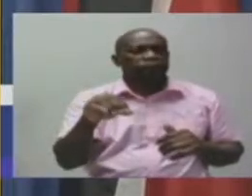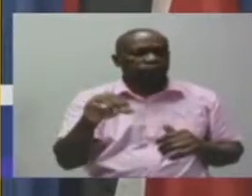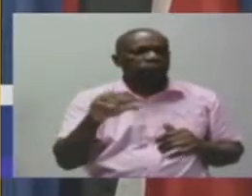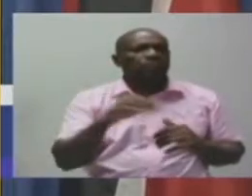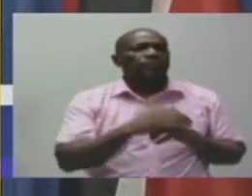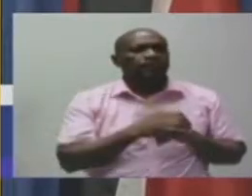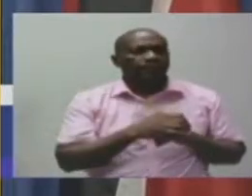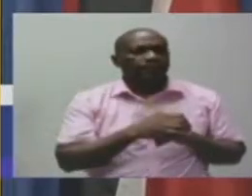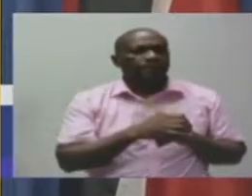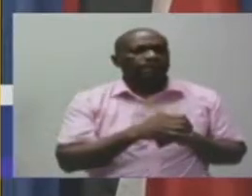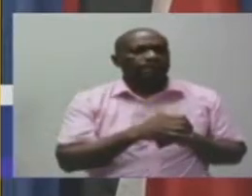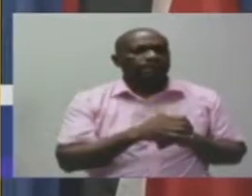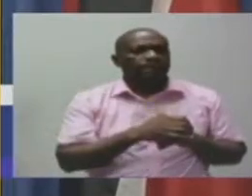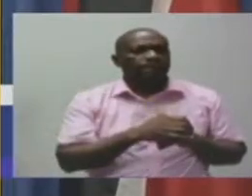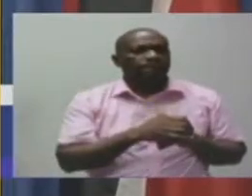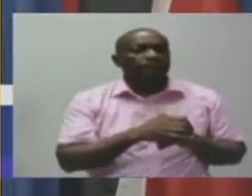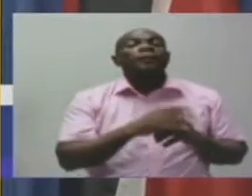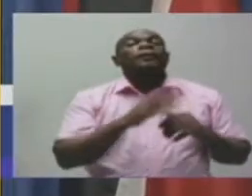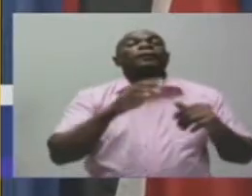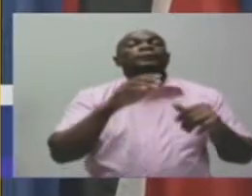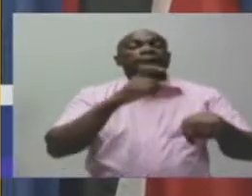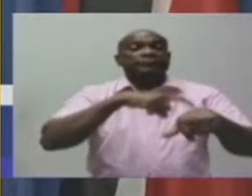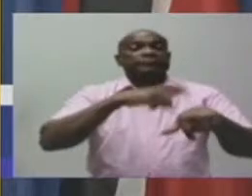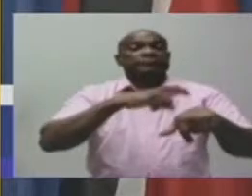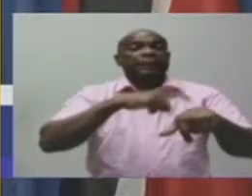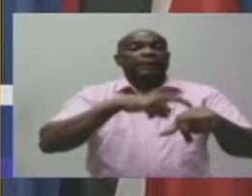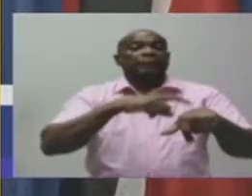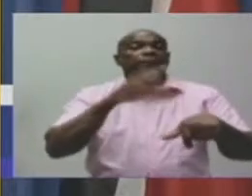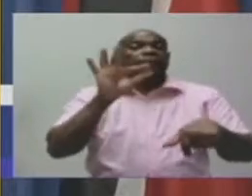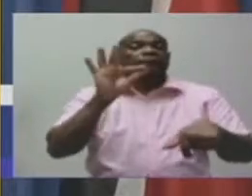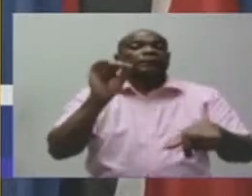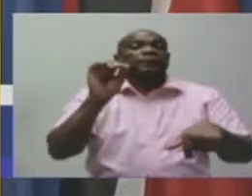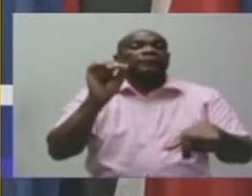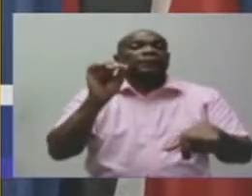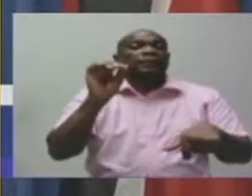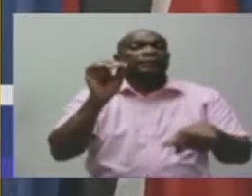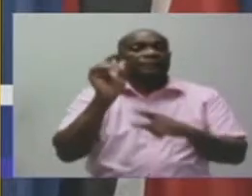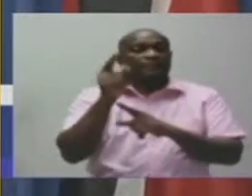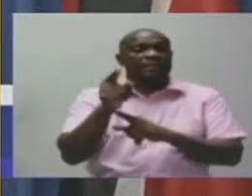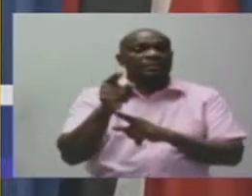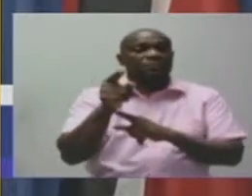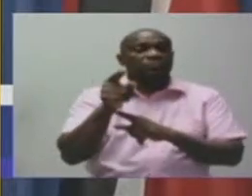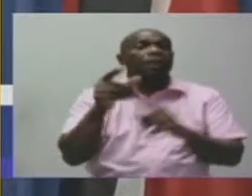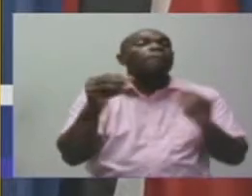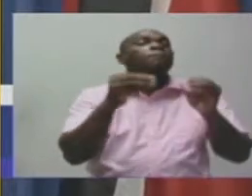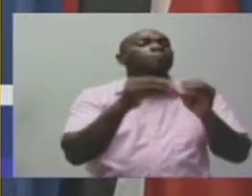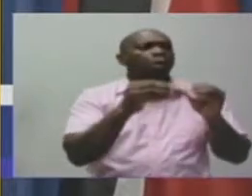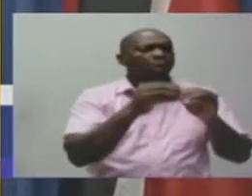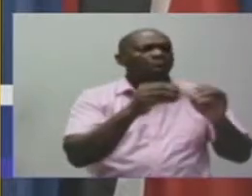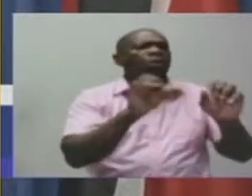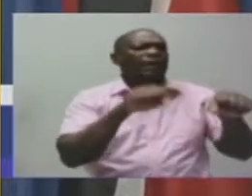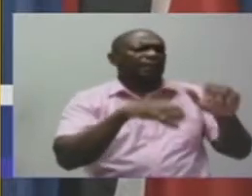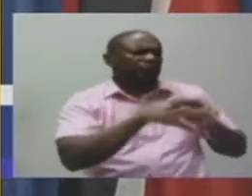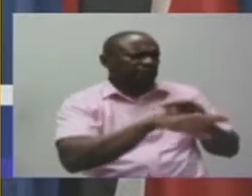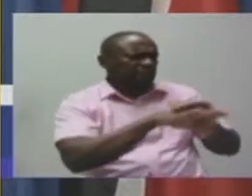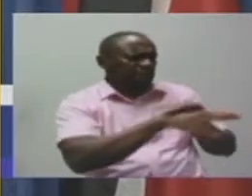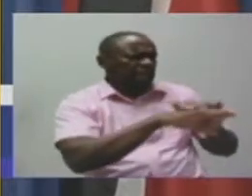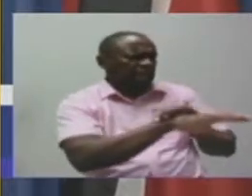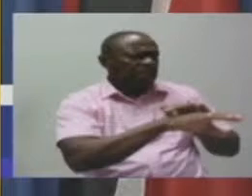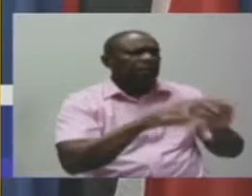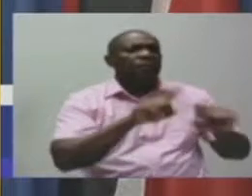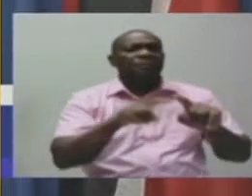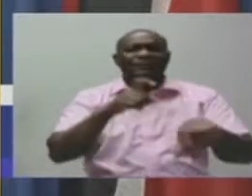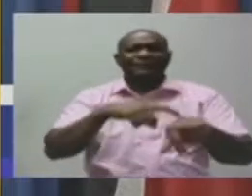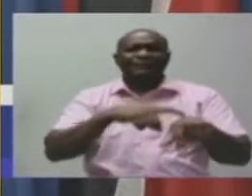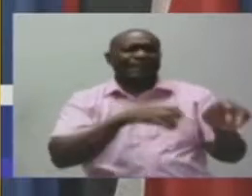no more than 90 minutes. So you'll get a bit more space usage, but the time that you'll be exposed in there